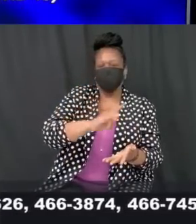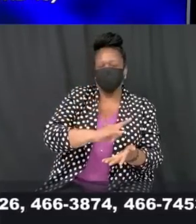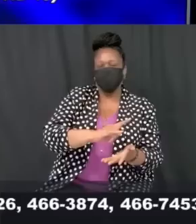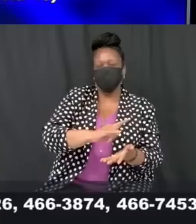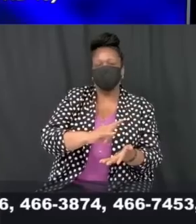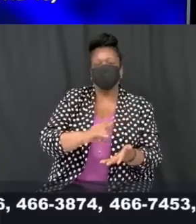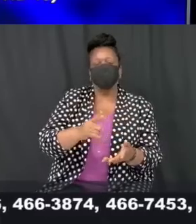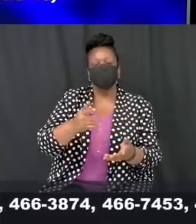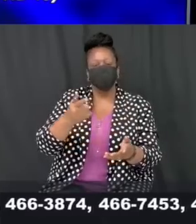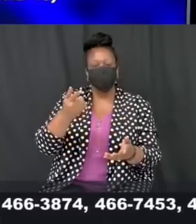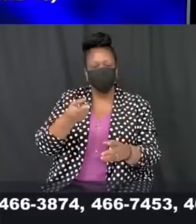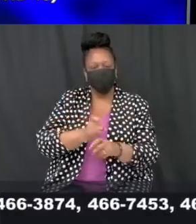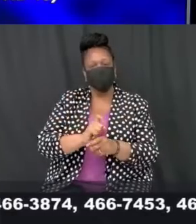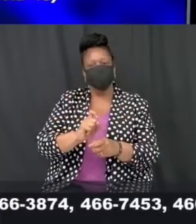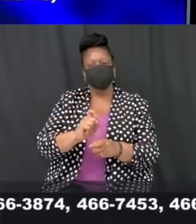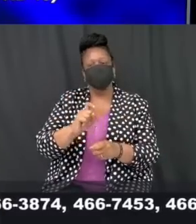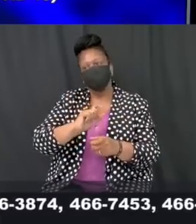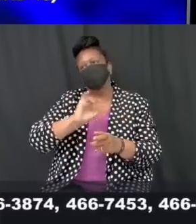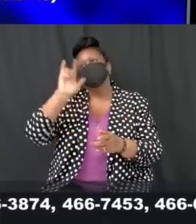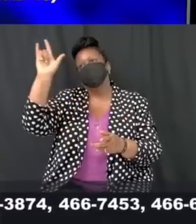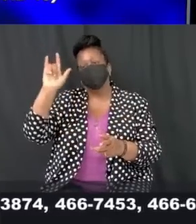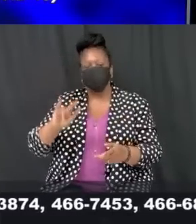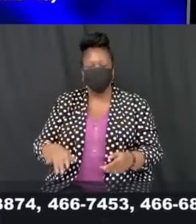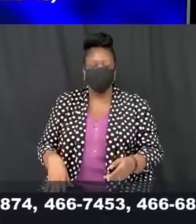with me at this point in time.